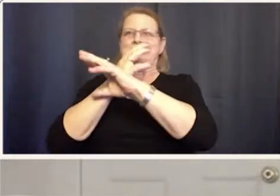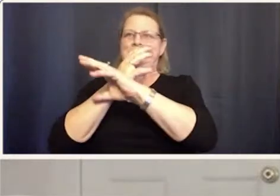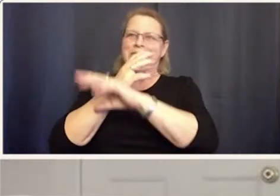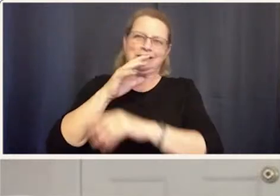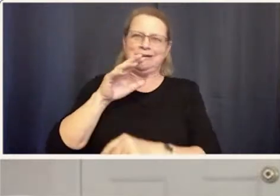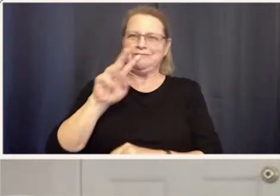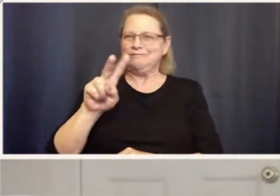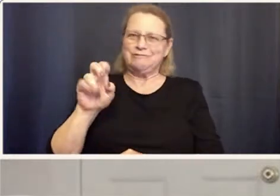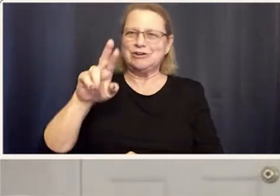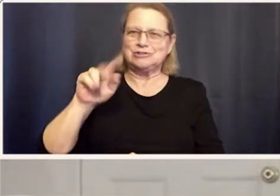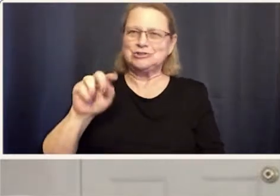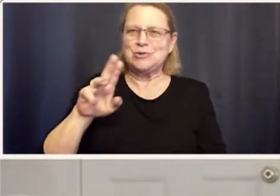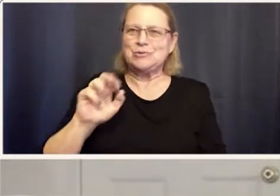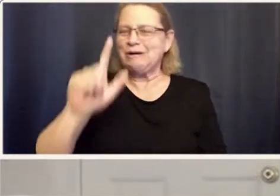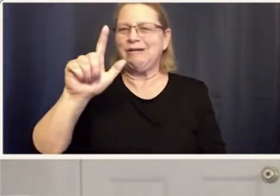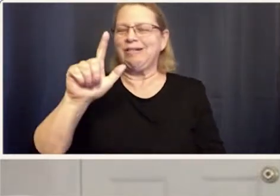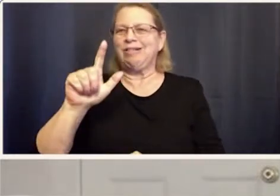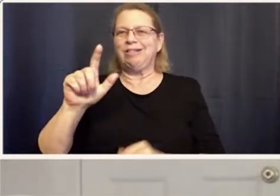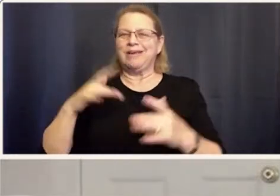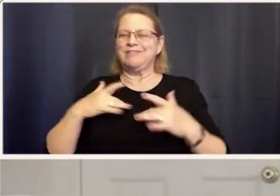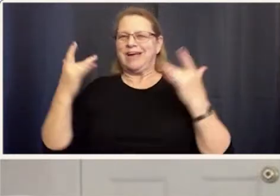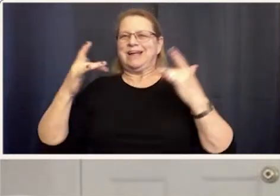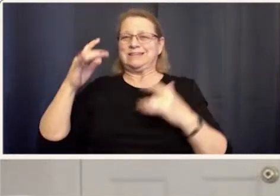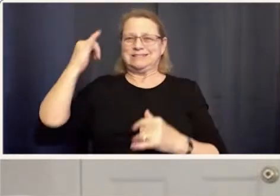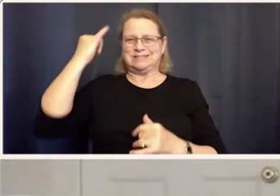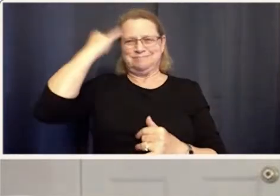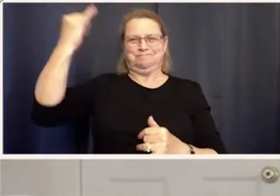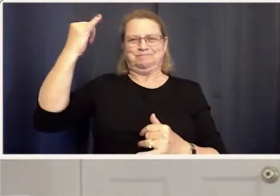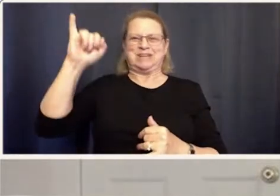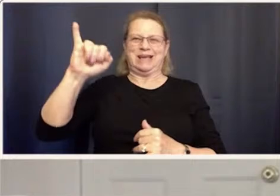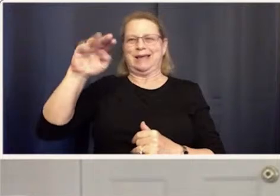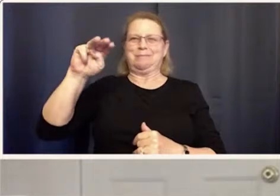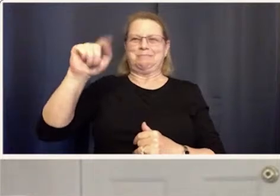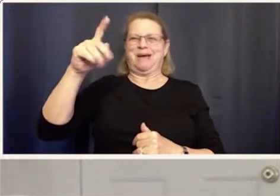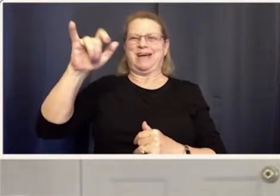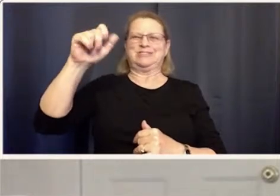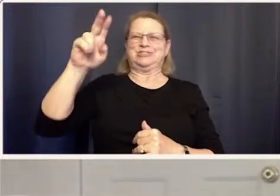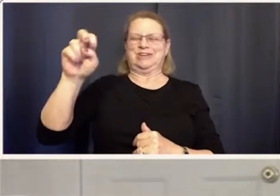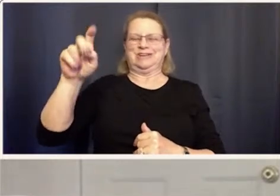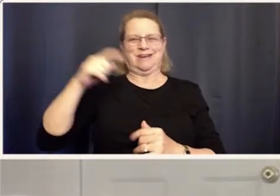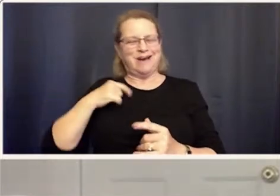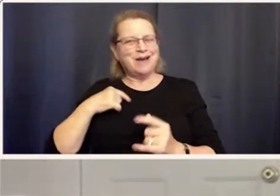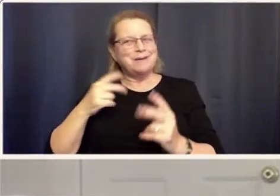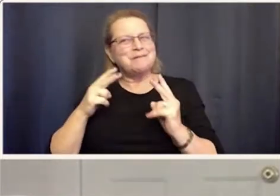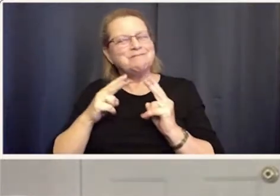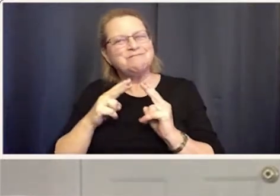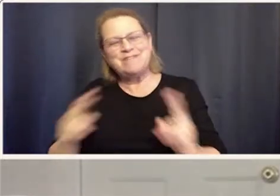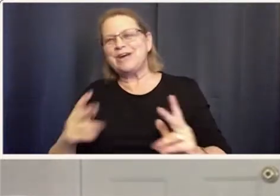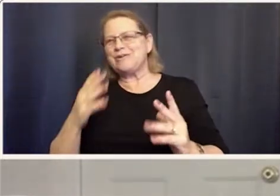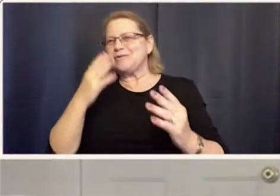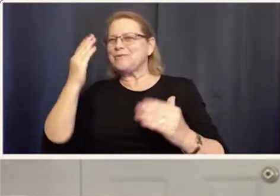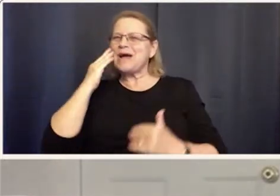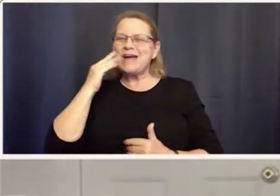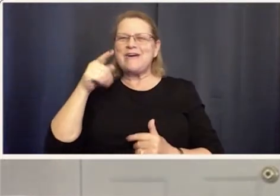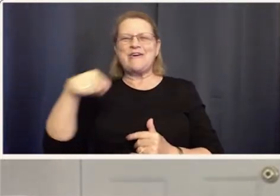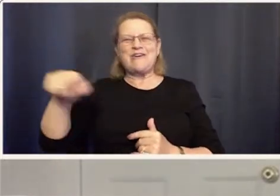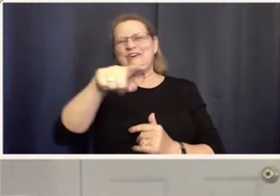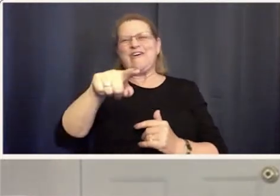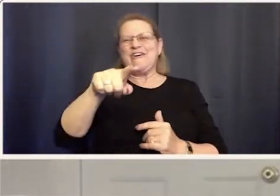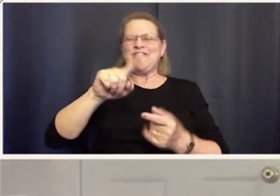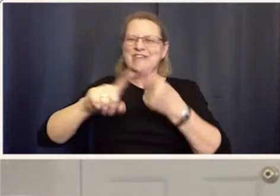ever, Imagine, and as I record this welcome, I am so aware of all of you out there, friends and